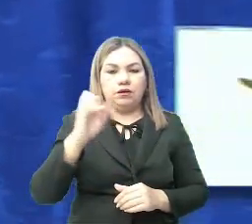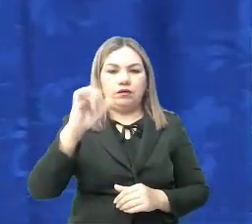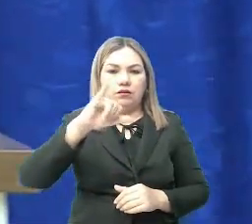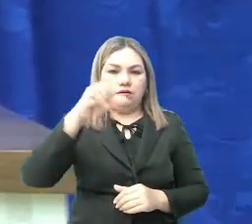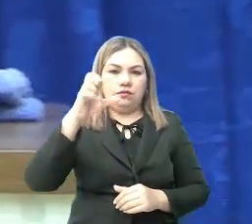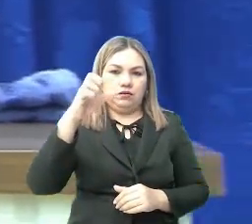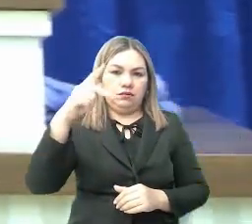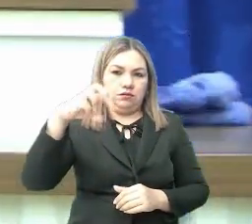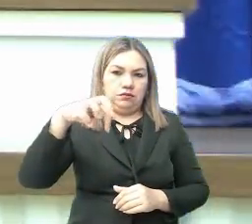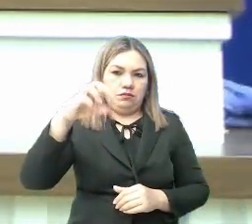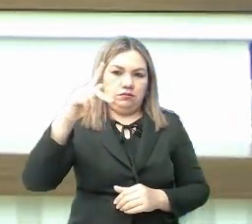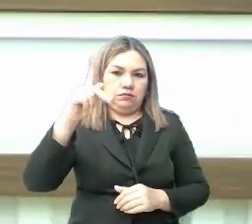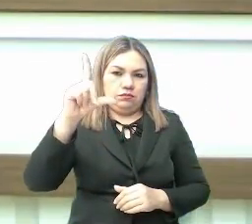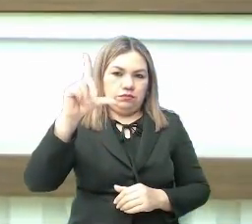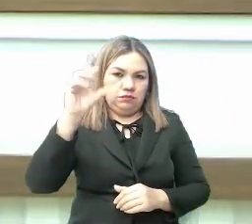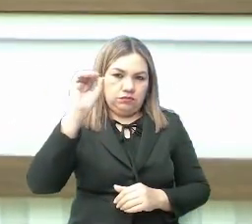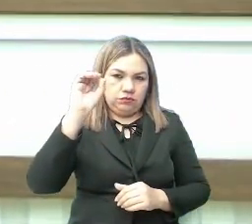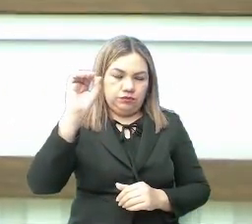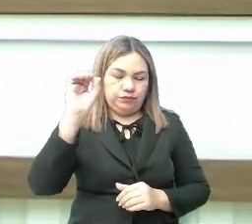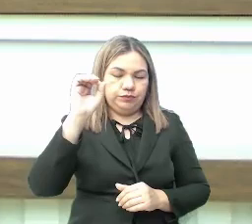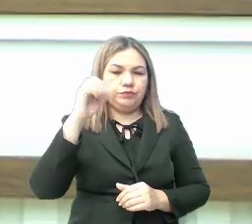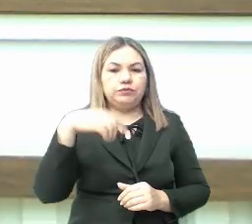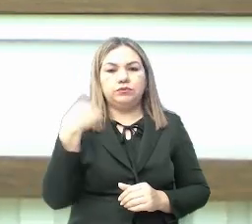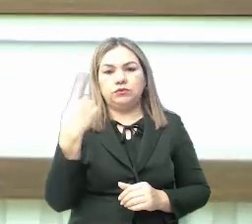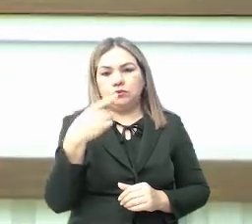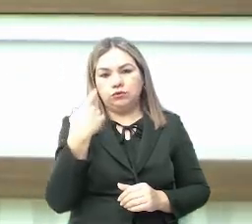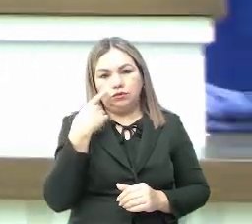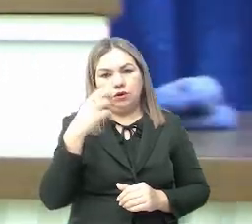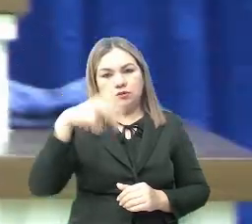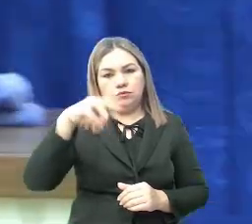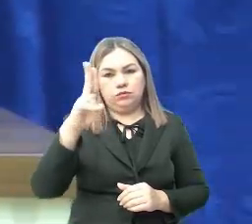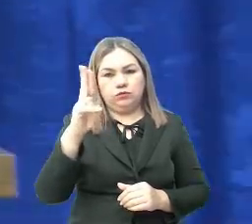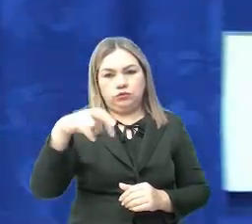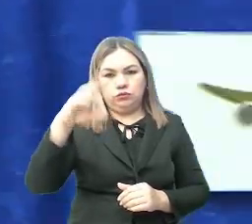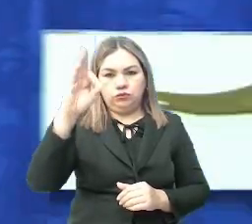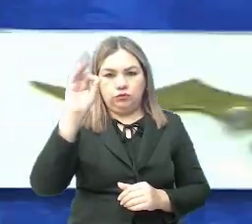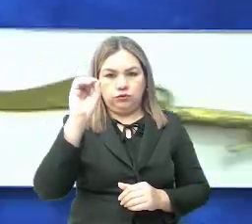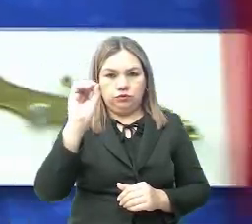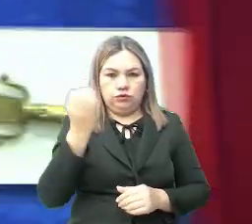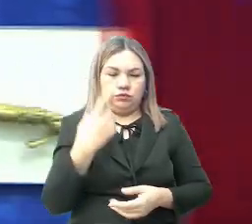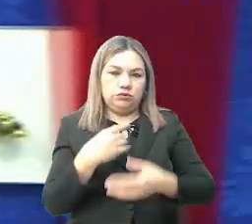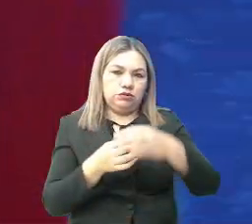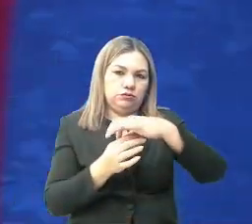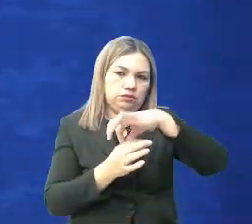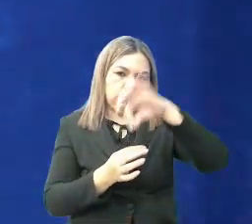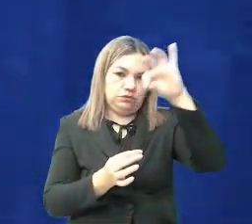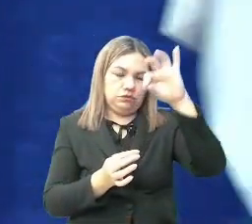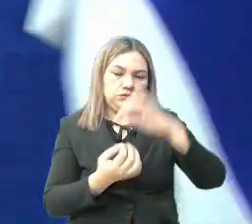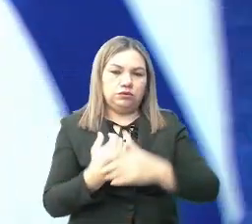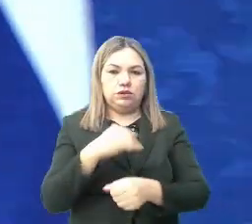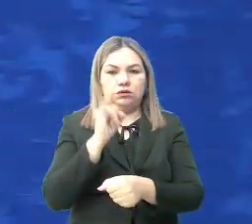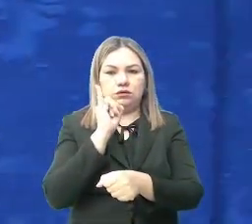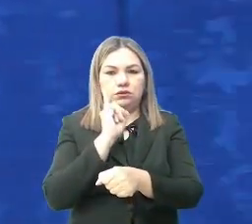of. We're going to take it to the spiritual world. Listen, the Church of Jesus